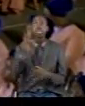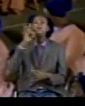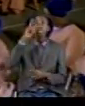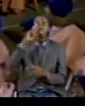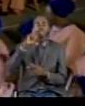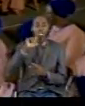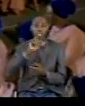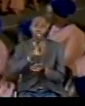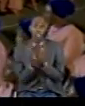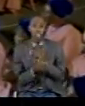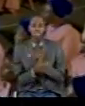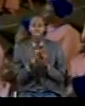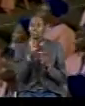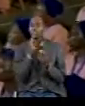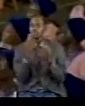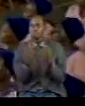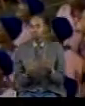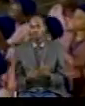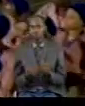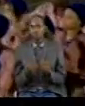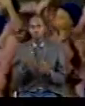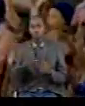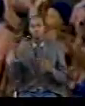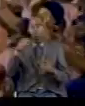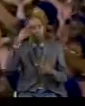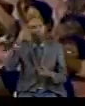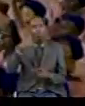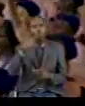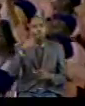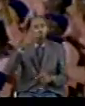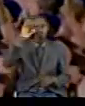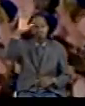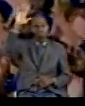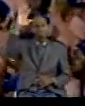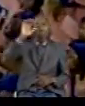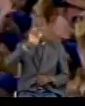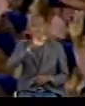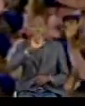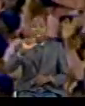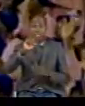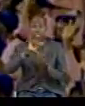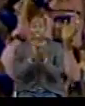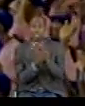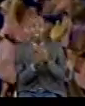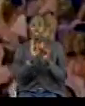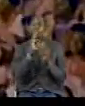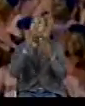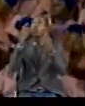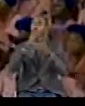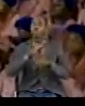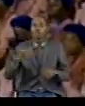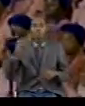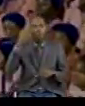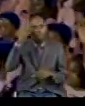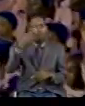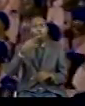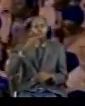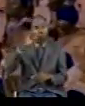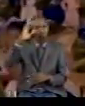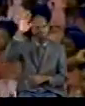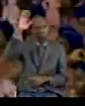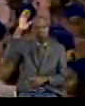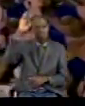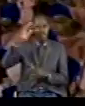coming. What are you? I said a change is coming. And then the